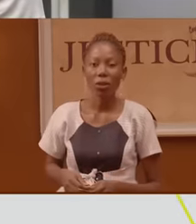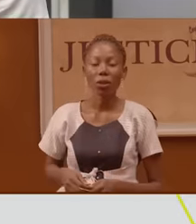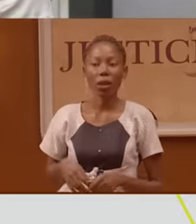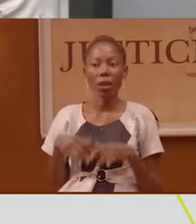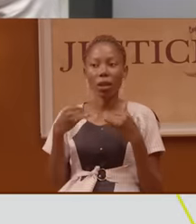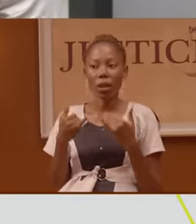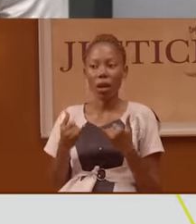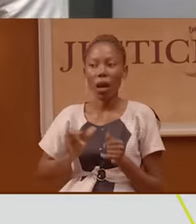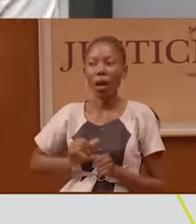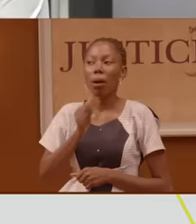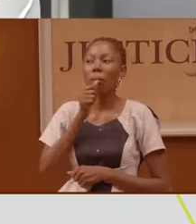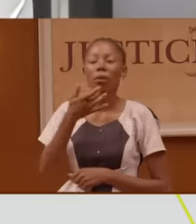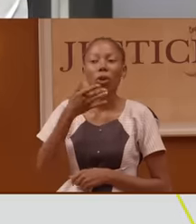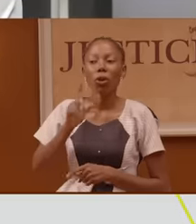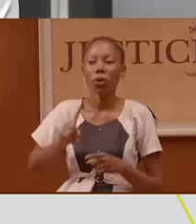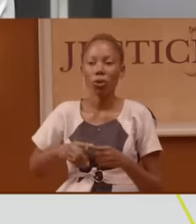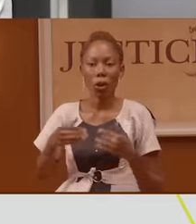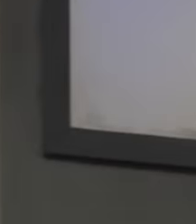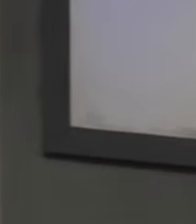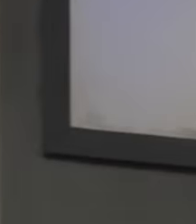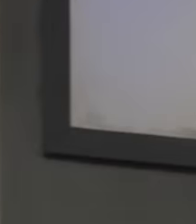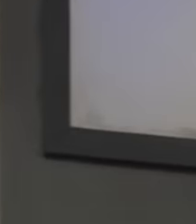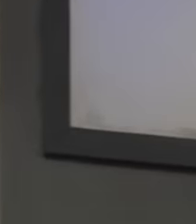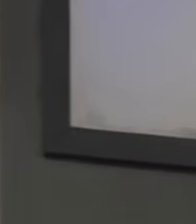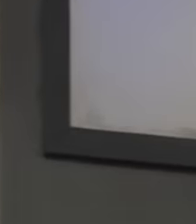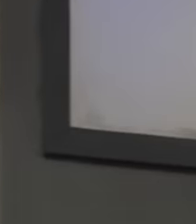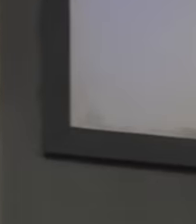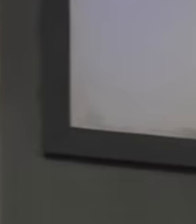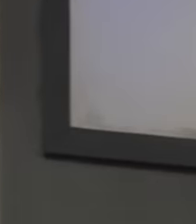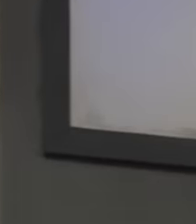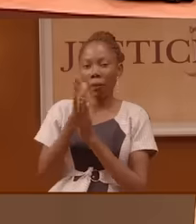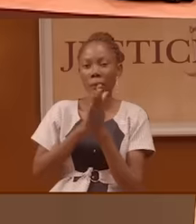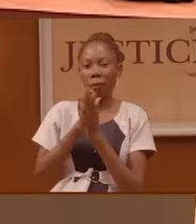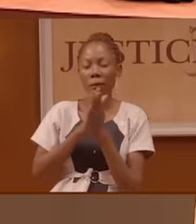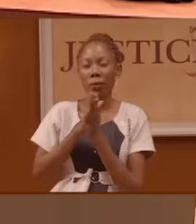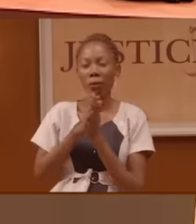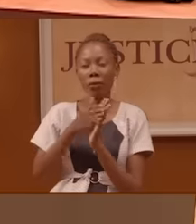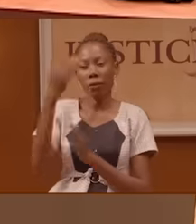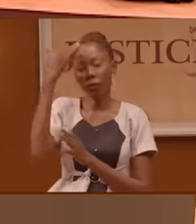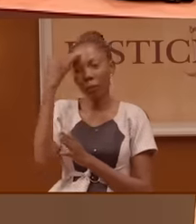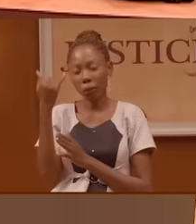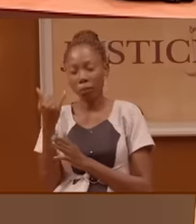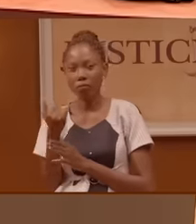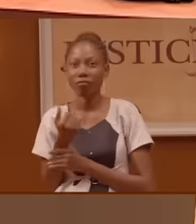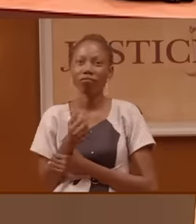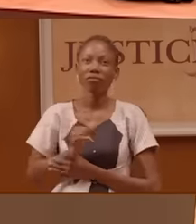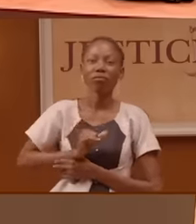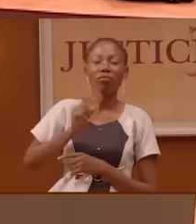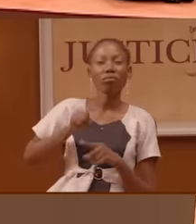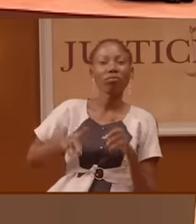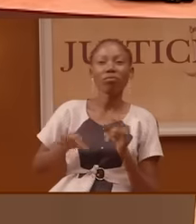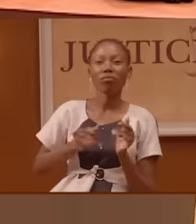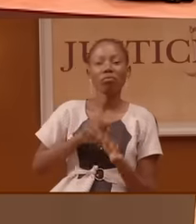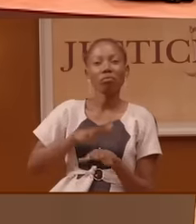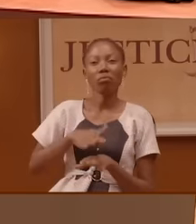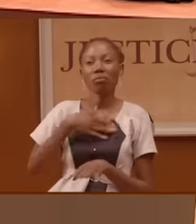to have this child. I'm not going to abort it. So it was just persuading me. I was like, I can't do this thing on my own.